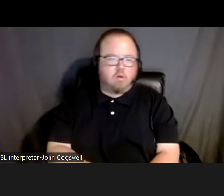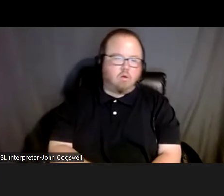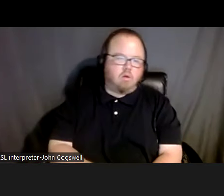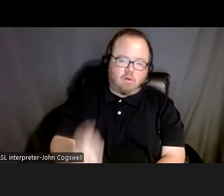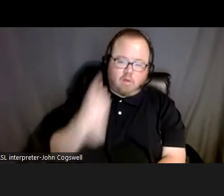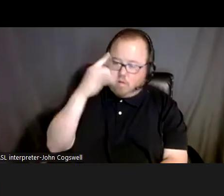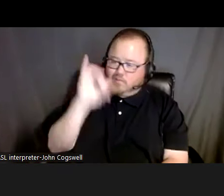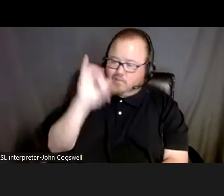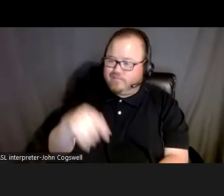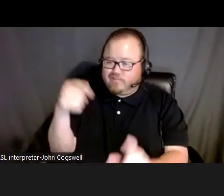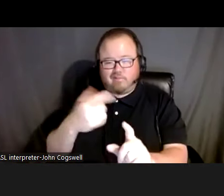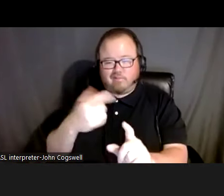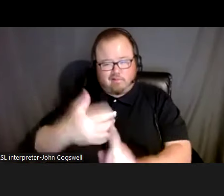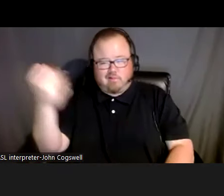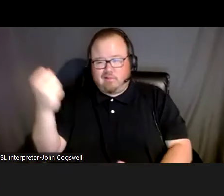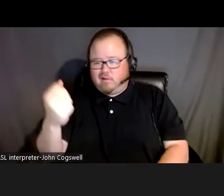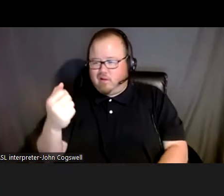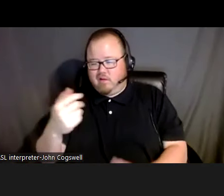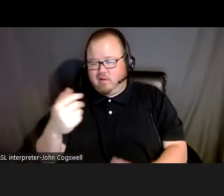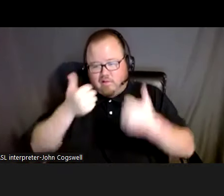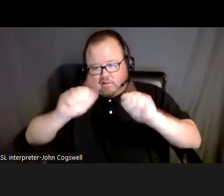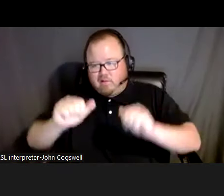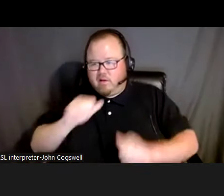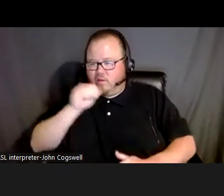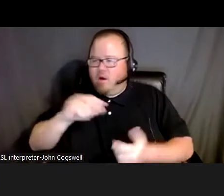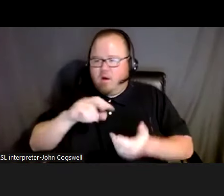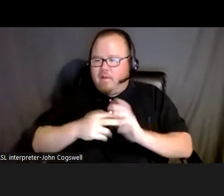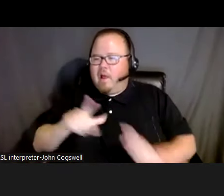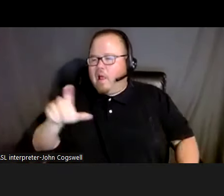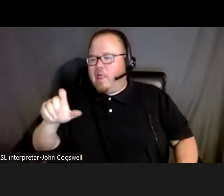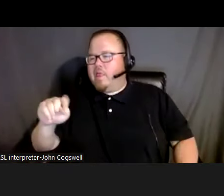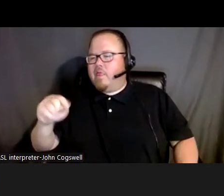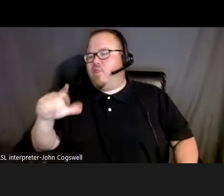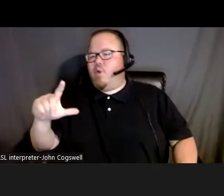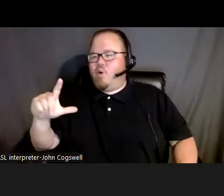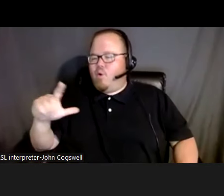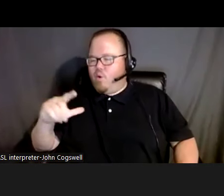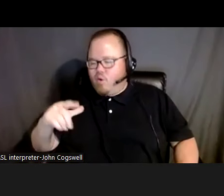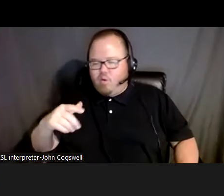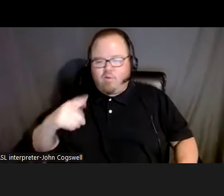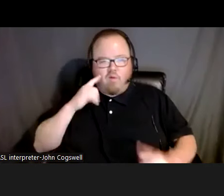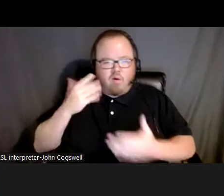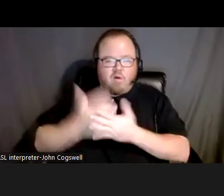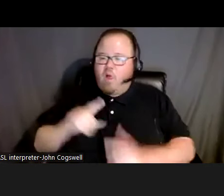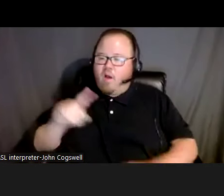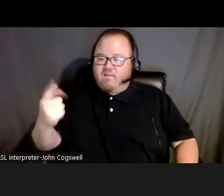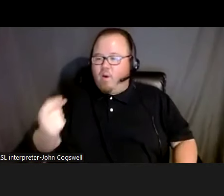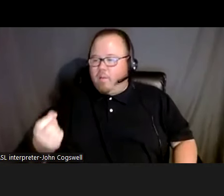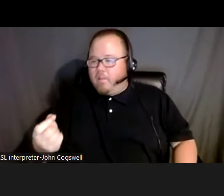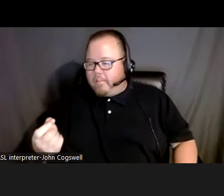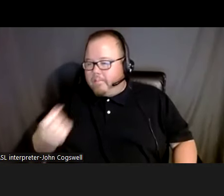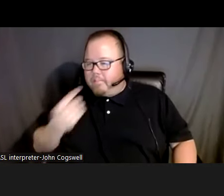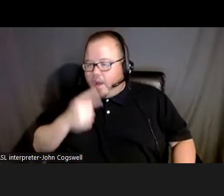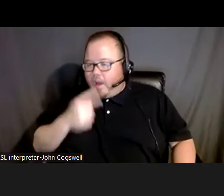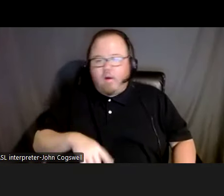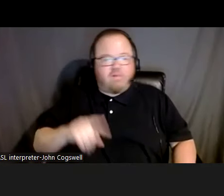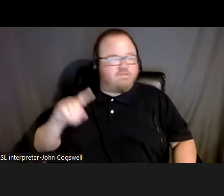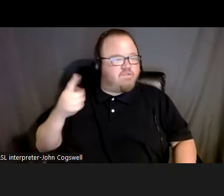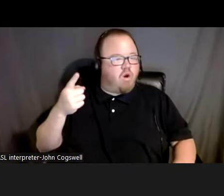attempt doesn't have to be lethal for it to be a justified attempt. Once somebody takes that first pill, once they take that first step, once